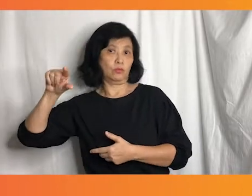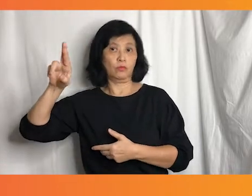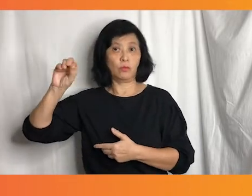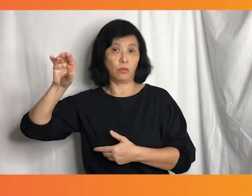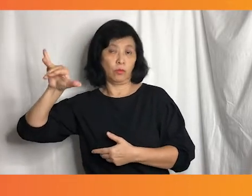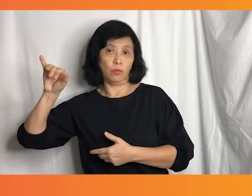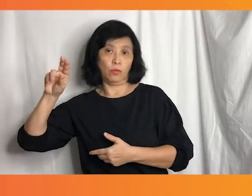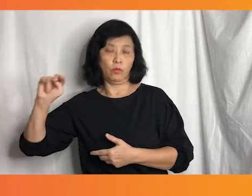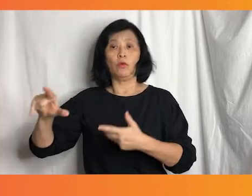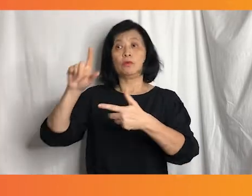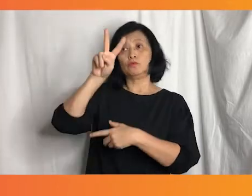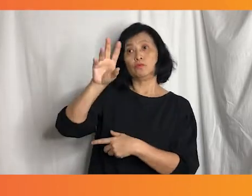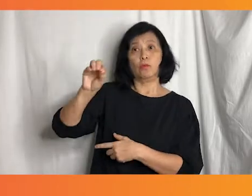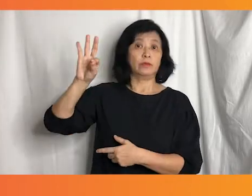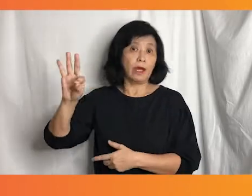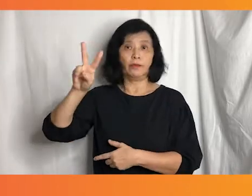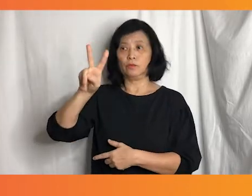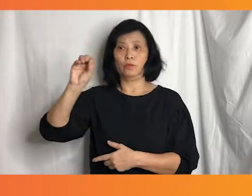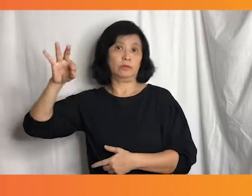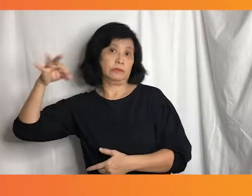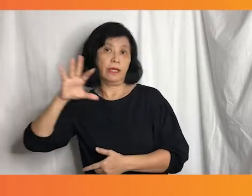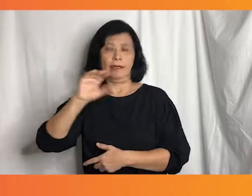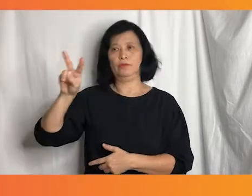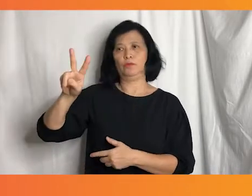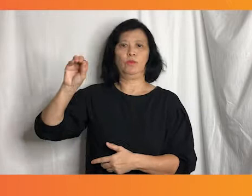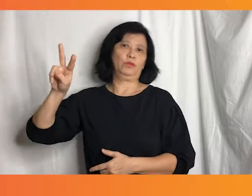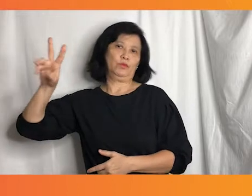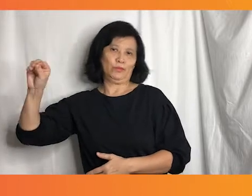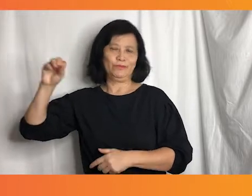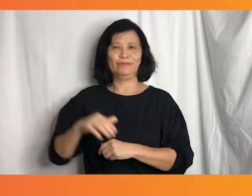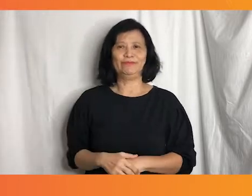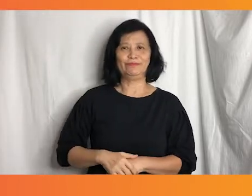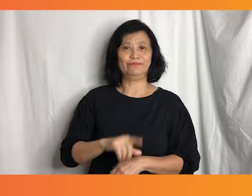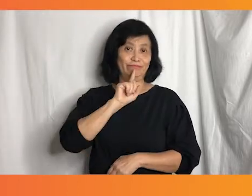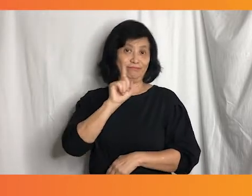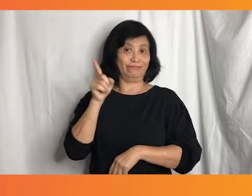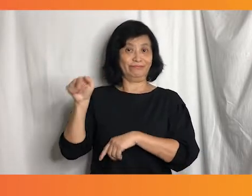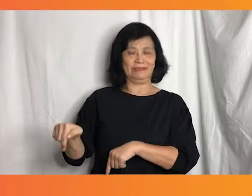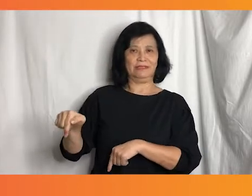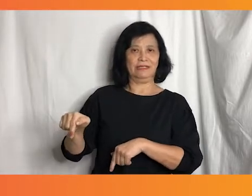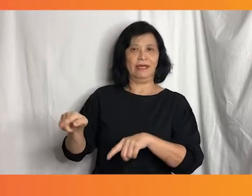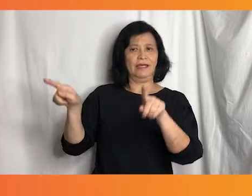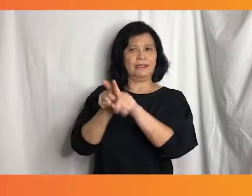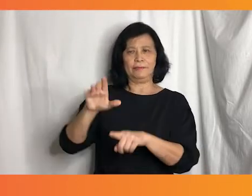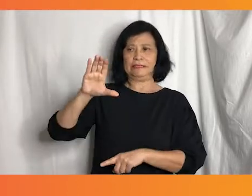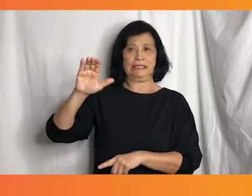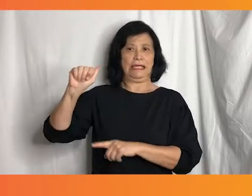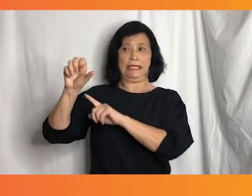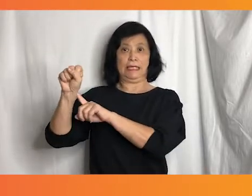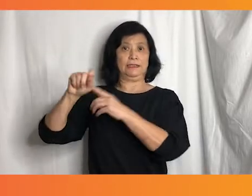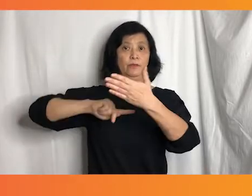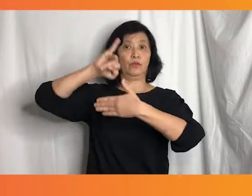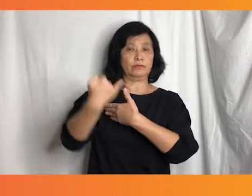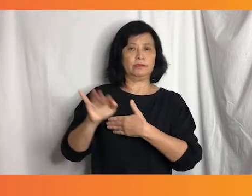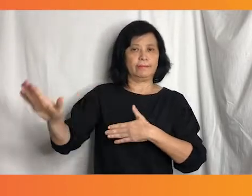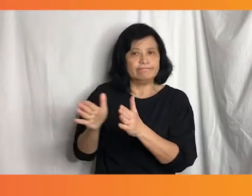in 2019 and 2020, which was then taken up as a CAS project